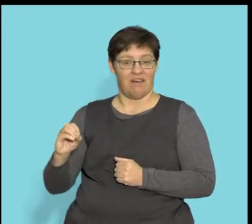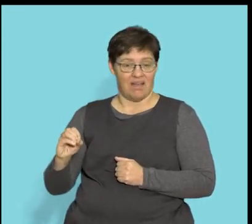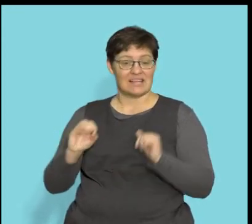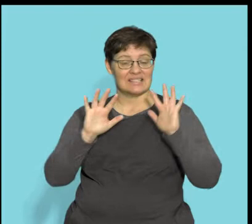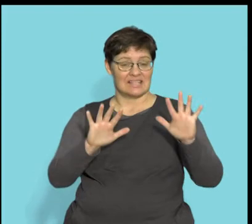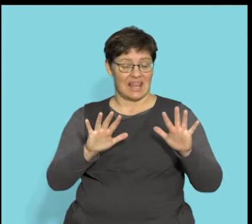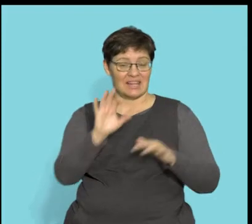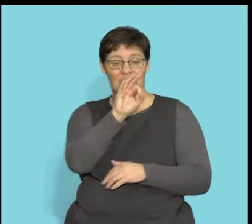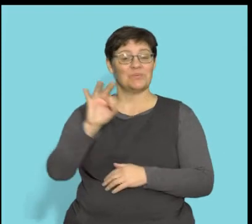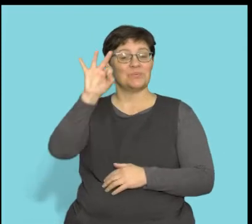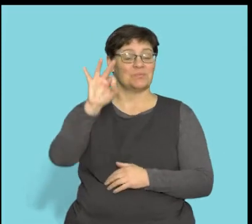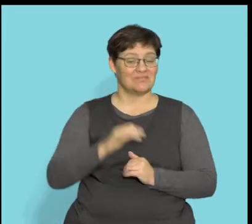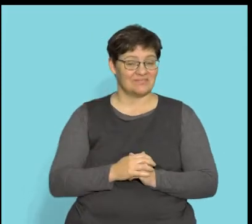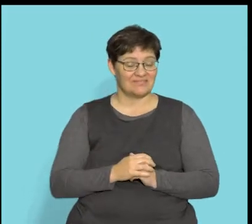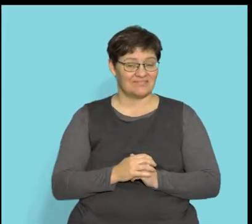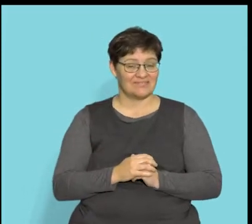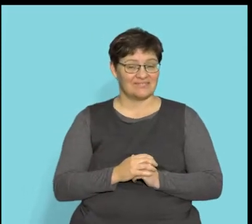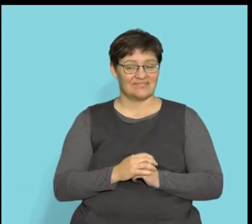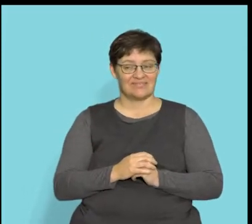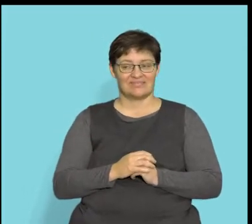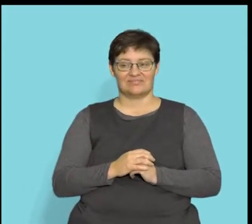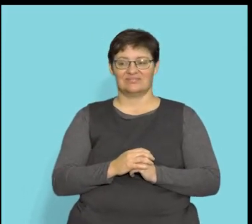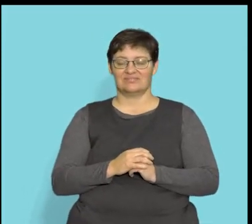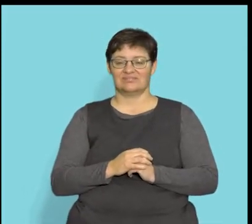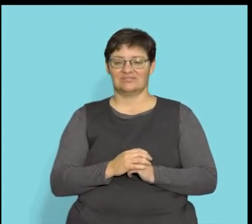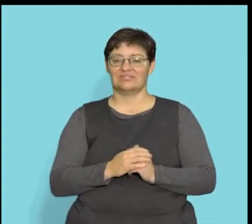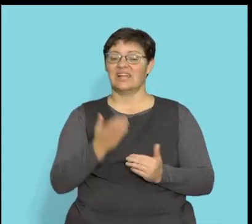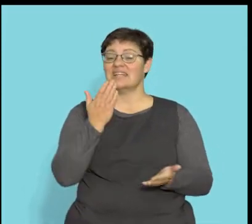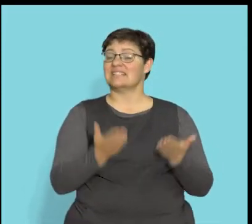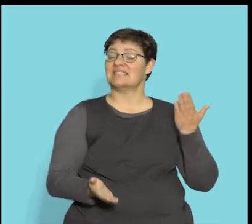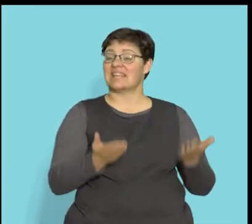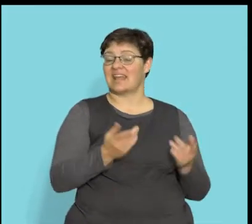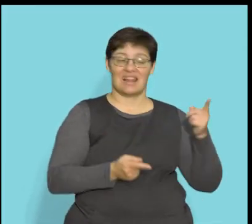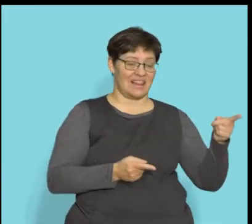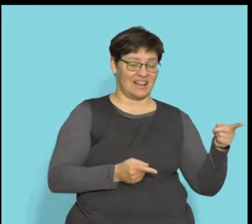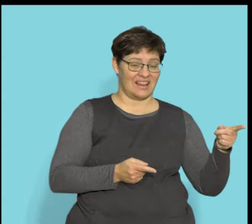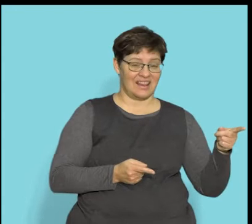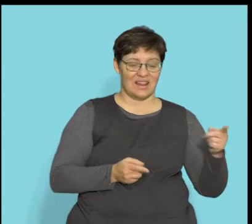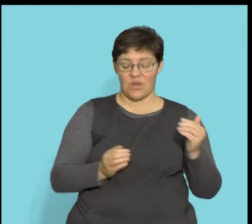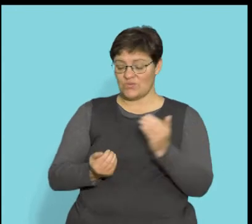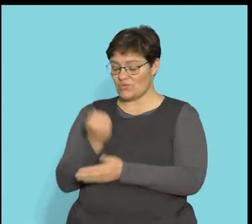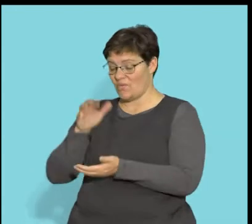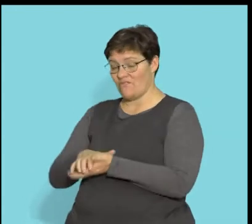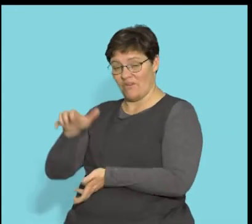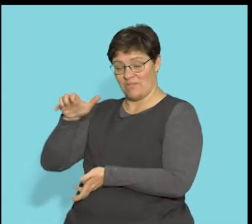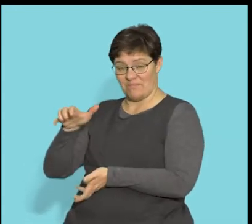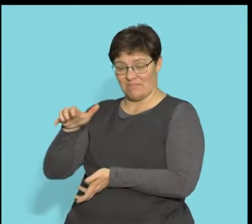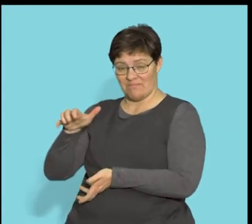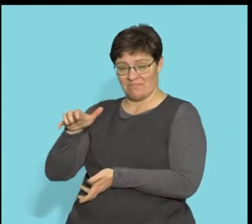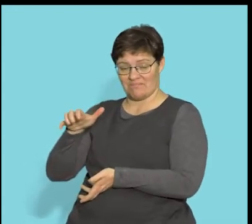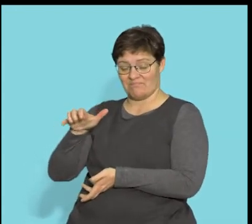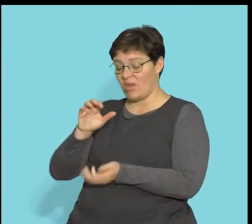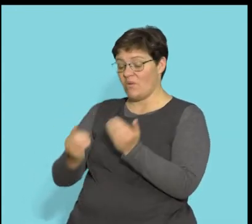actually 10 cubed. And if we look at this connection between the scale factor and the